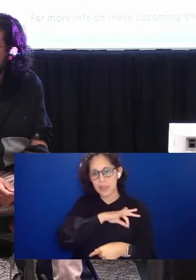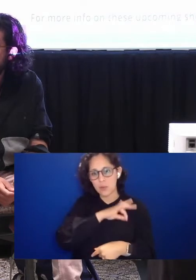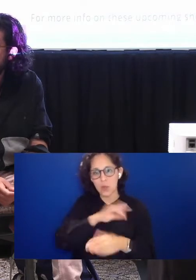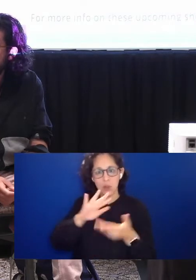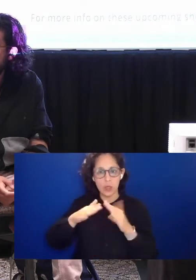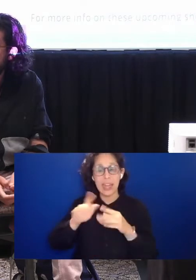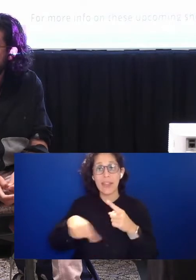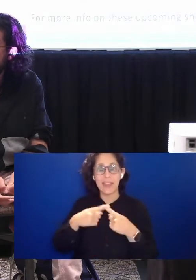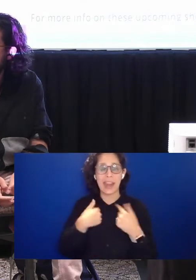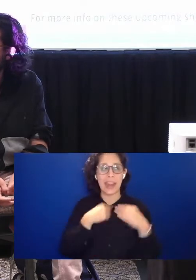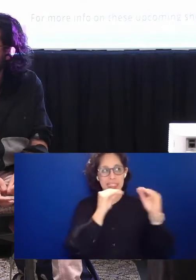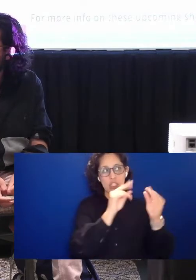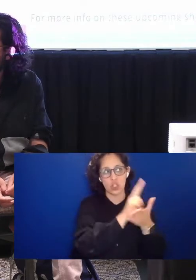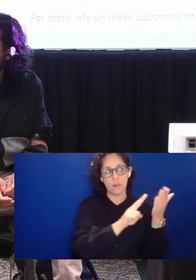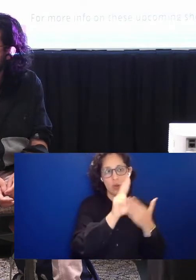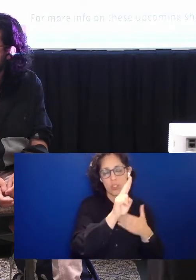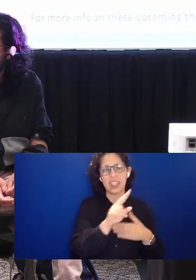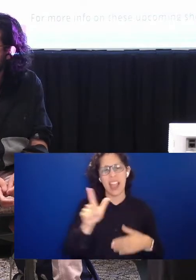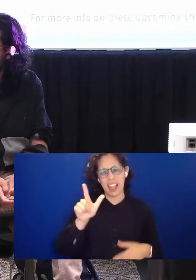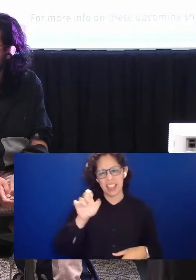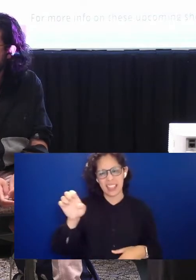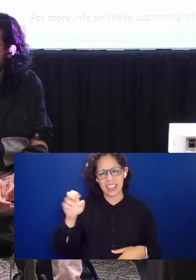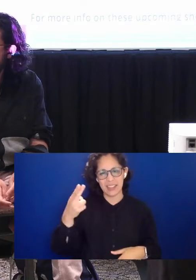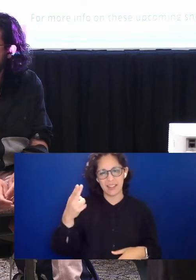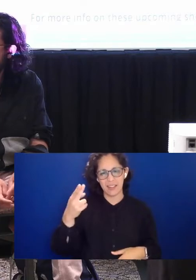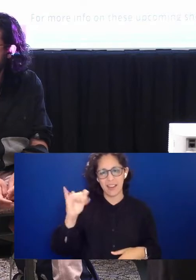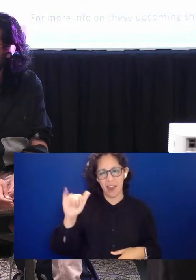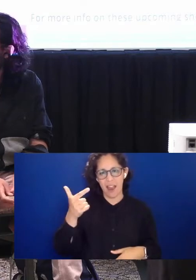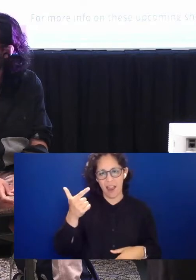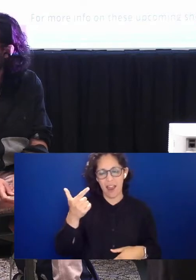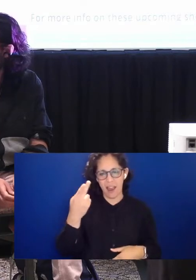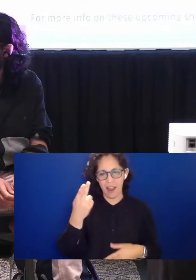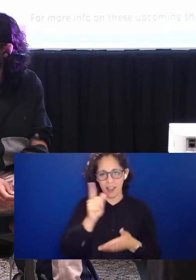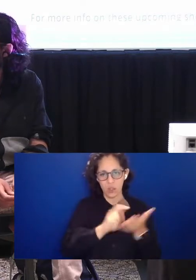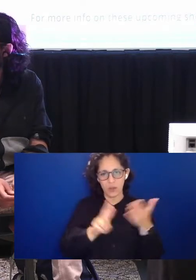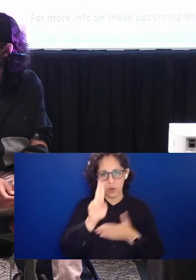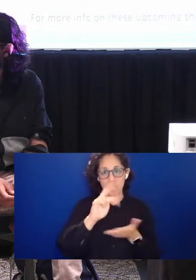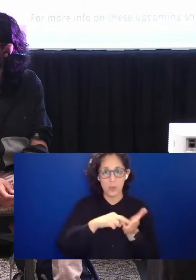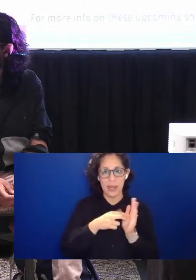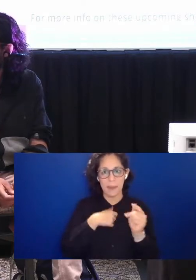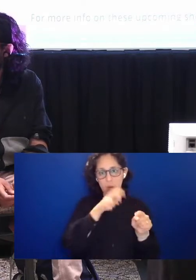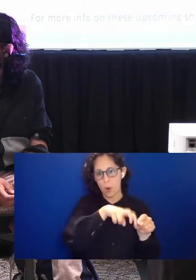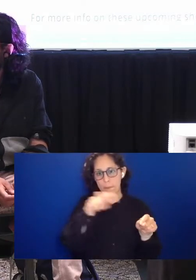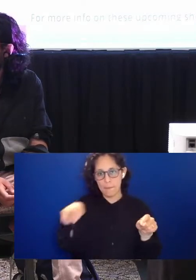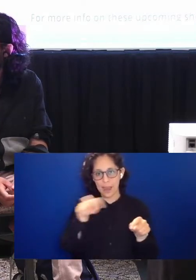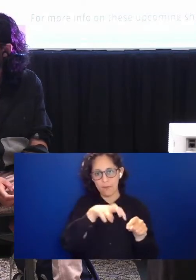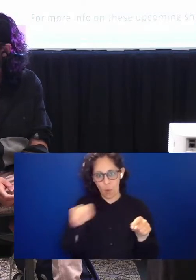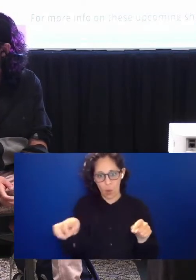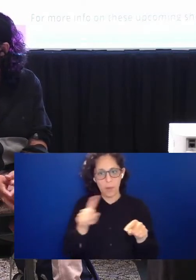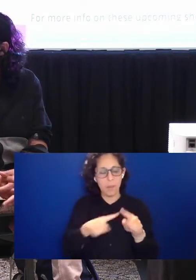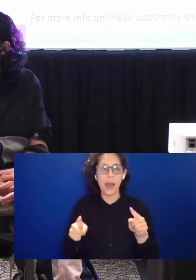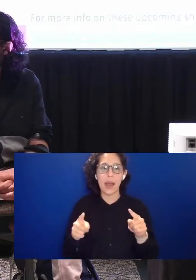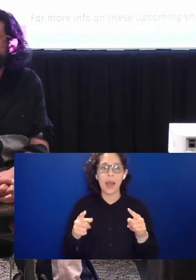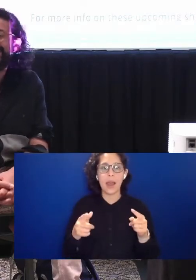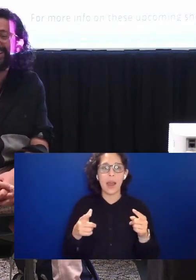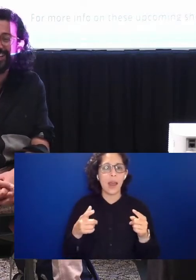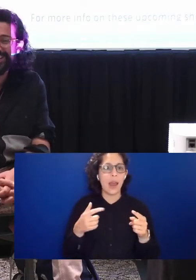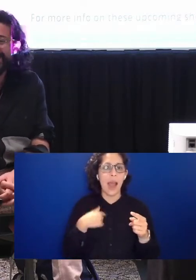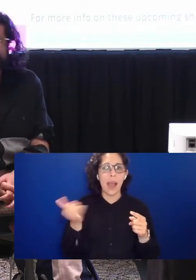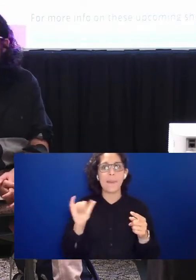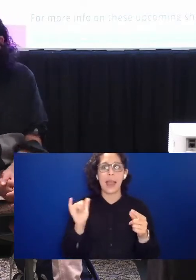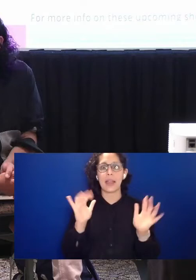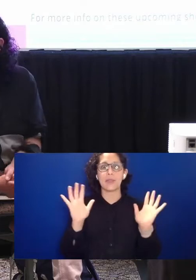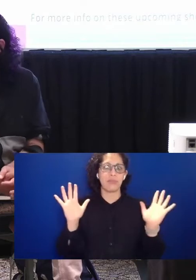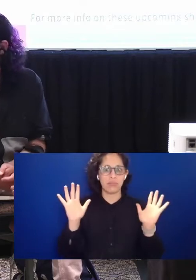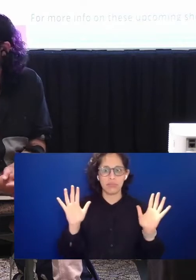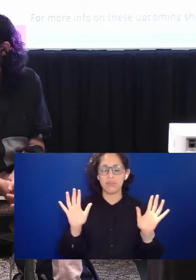teach at Lehigh University in Bethlehem, Pennsylvania. So I'm going back and forth between Allentown, but I've gotten to spend like all spring in Pittsburgh making work,